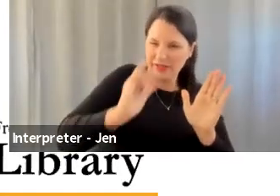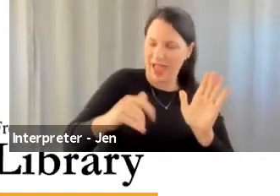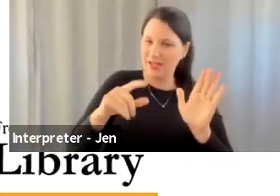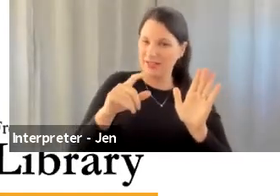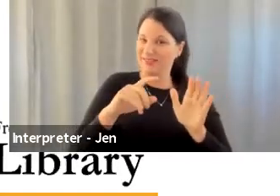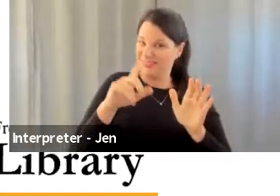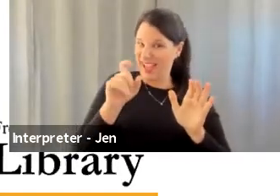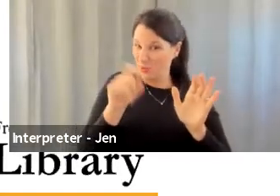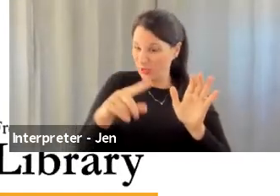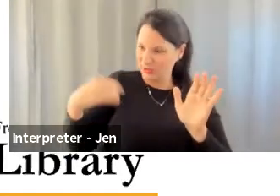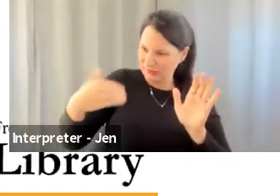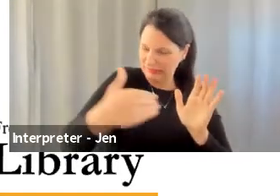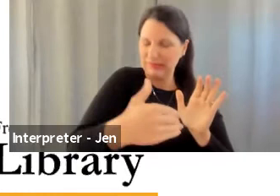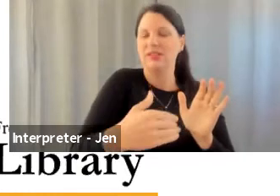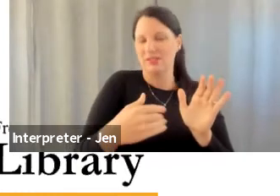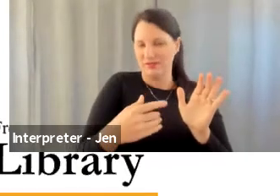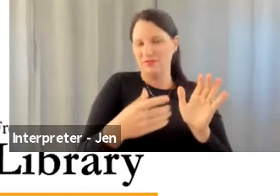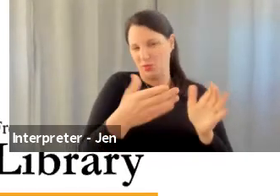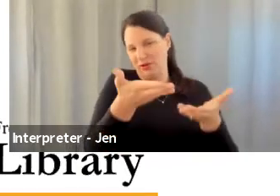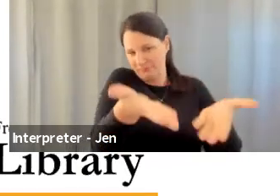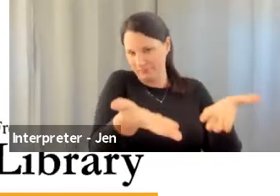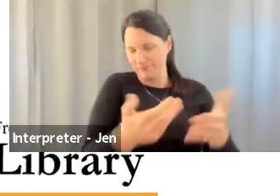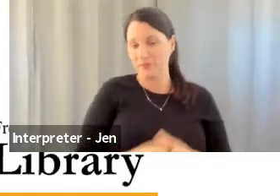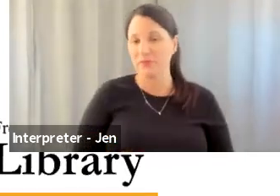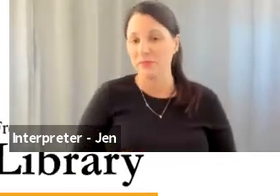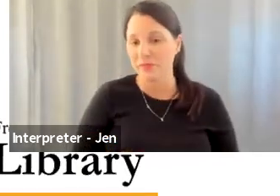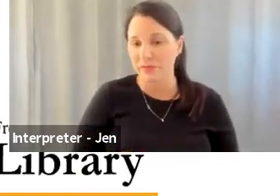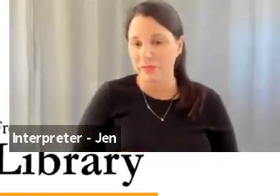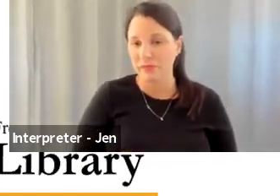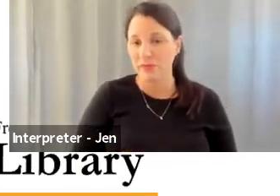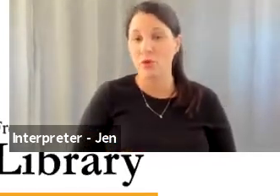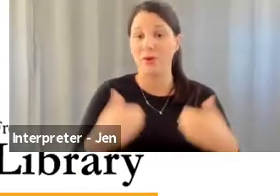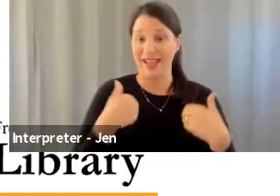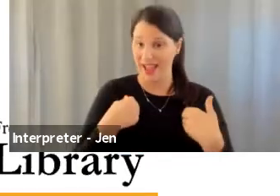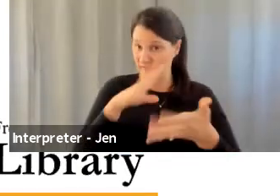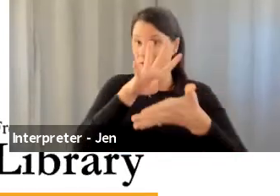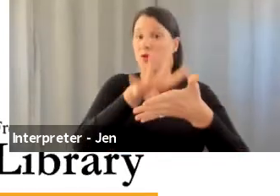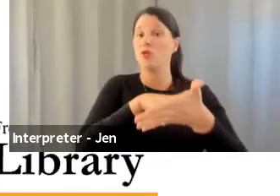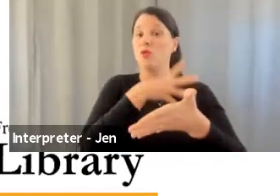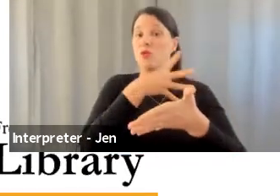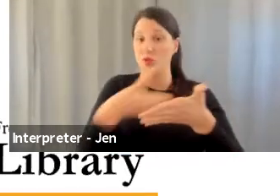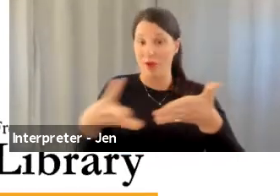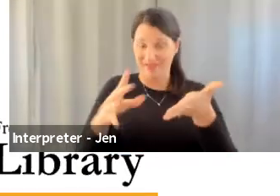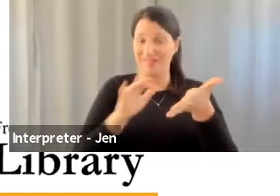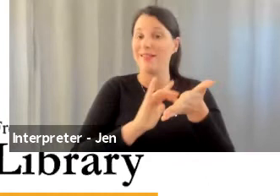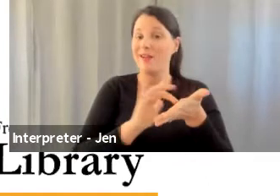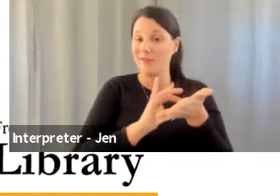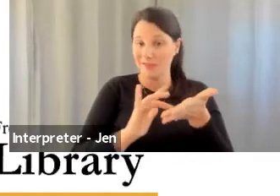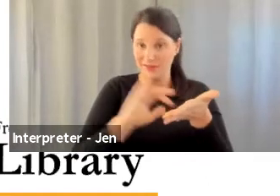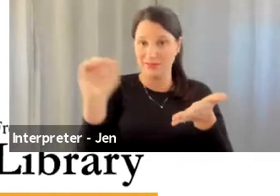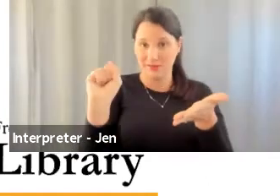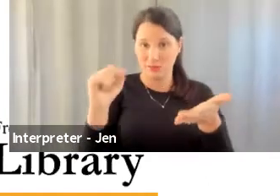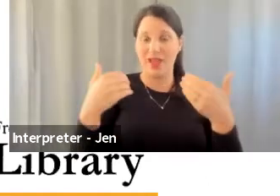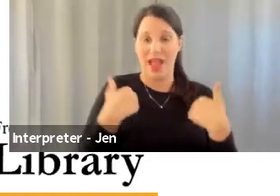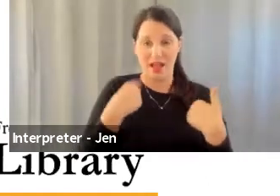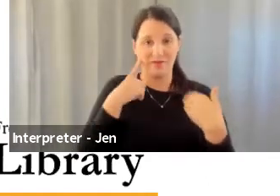and at the beginning of the semester. So just letting you all know, we have graphing calculators available for semester loans. So